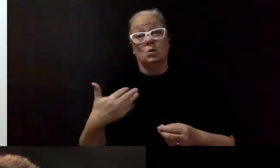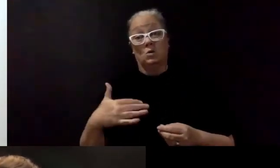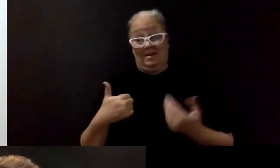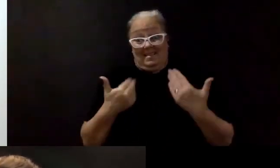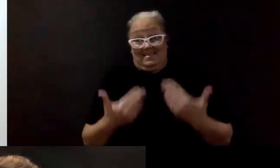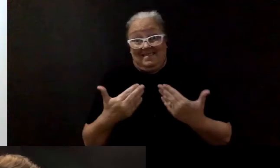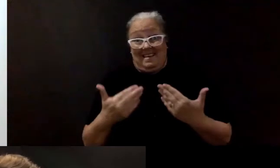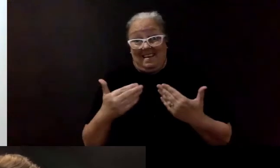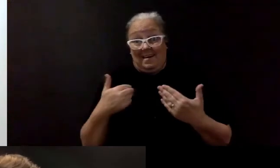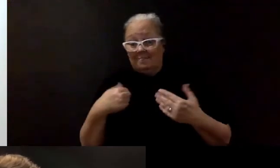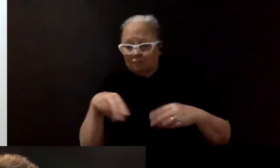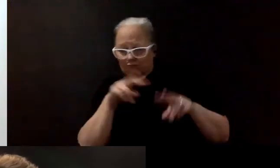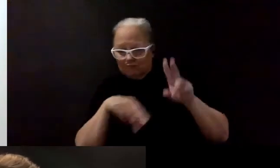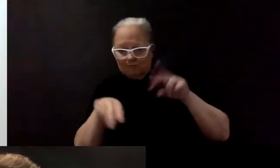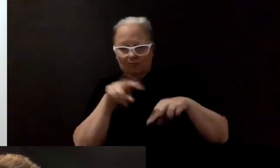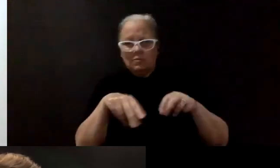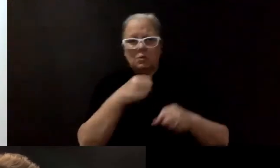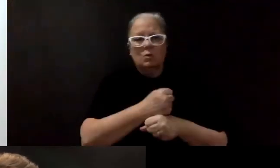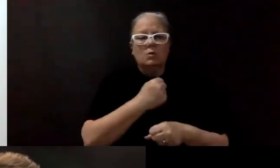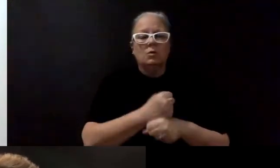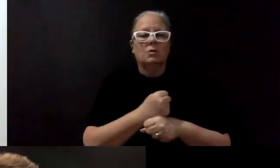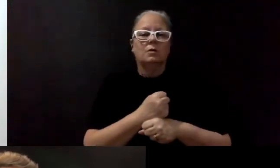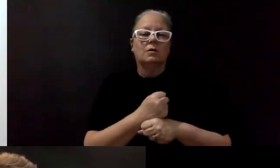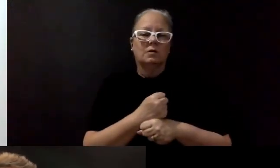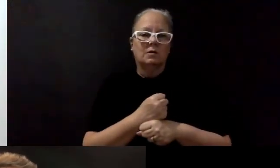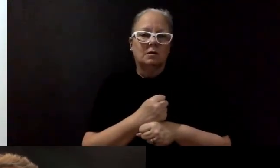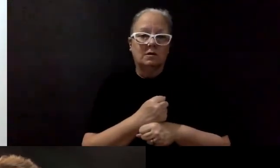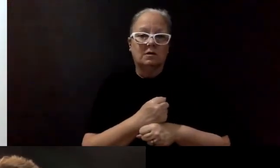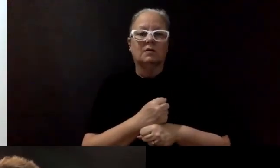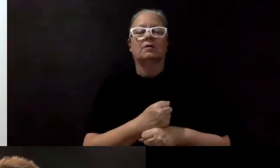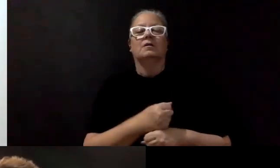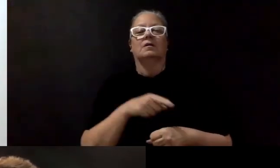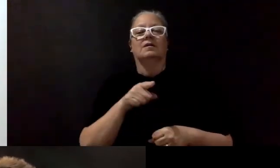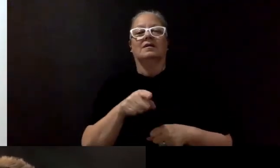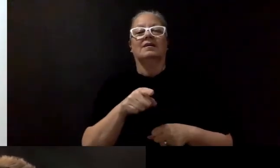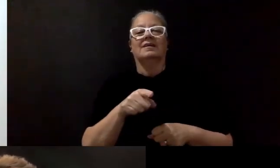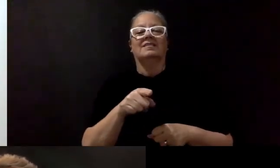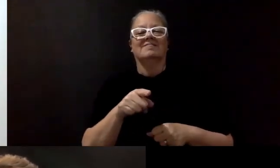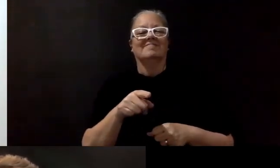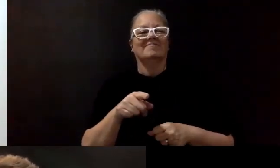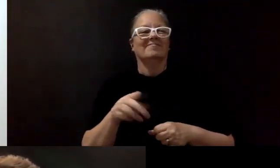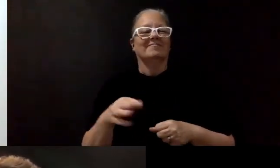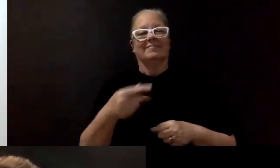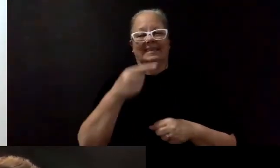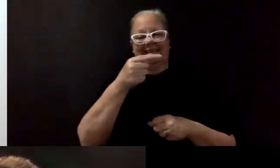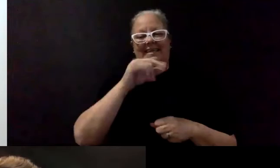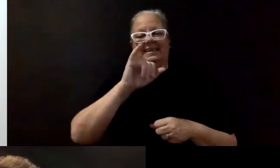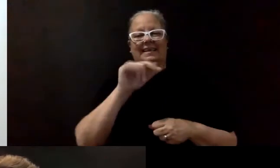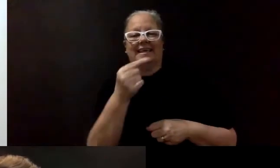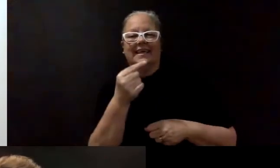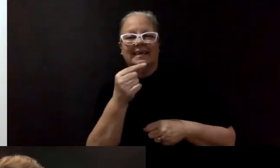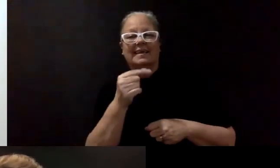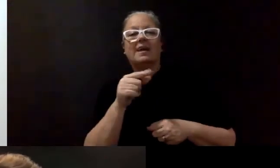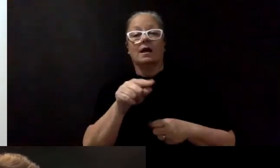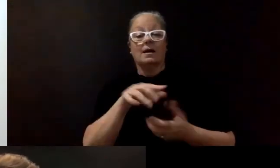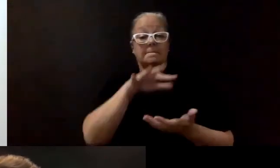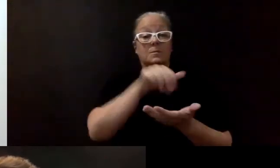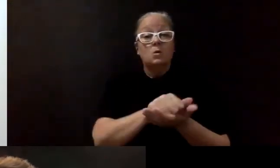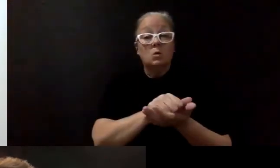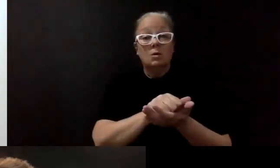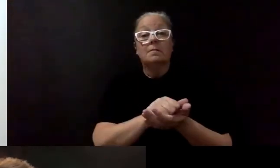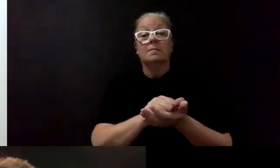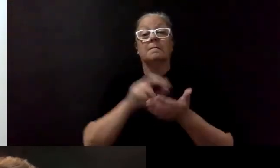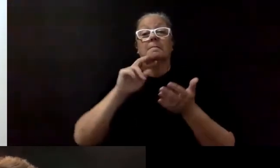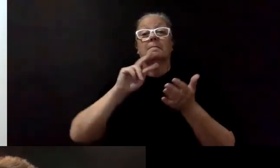moment is this gig and booking platform that will essentially allow people, clients, to come to the